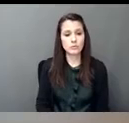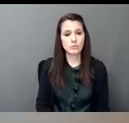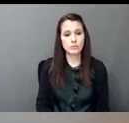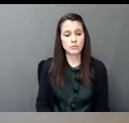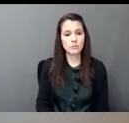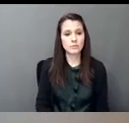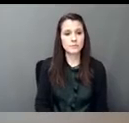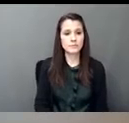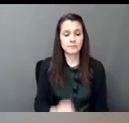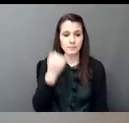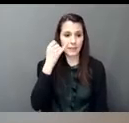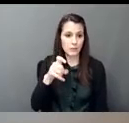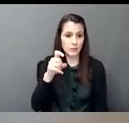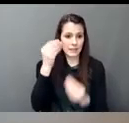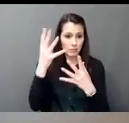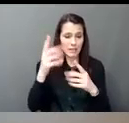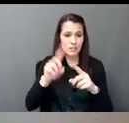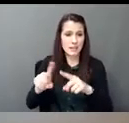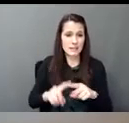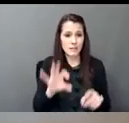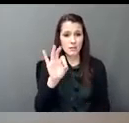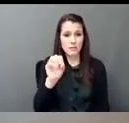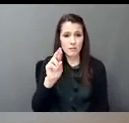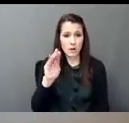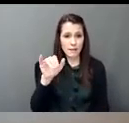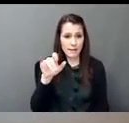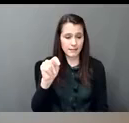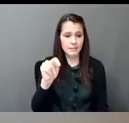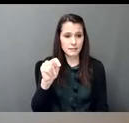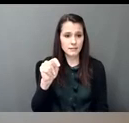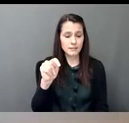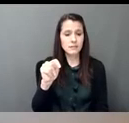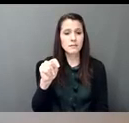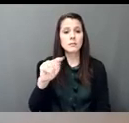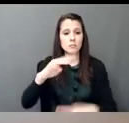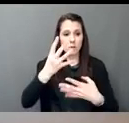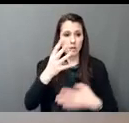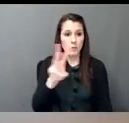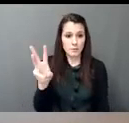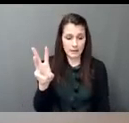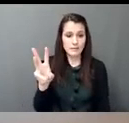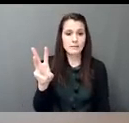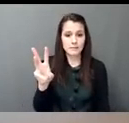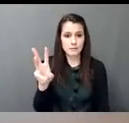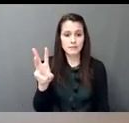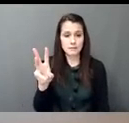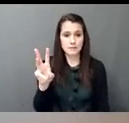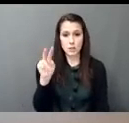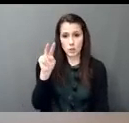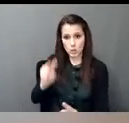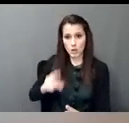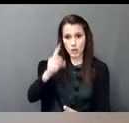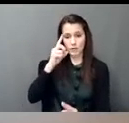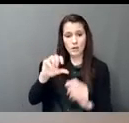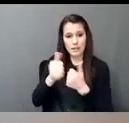If you need information provided in different formats, go to that website and look up the agency coordinator list,